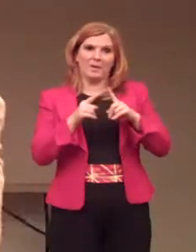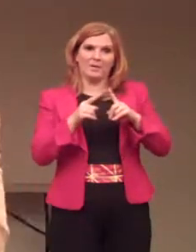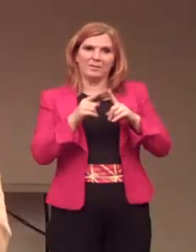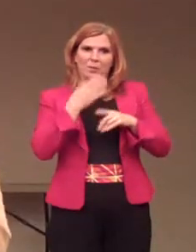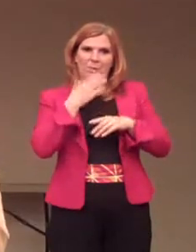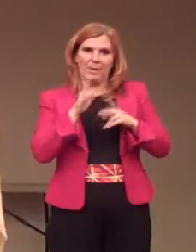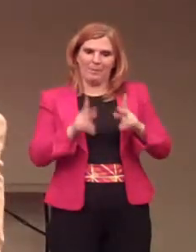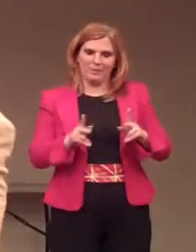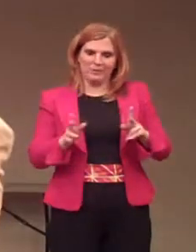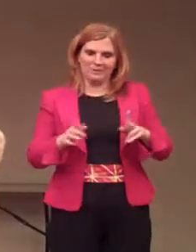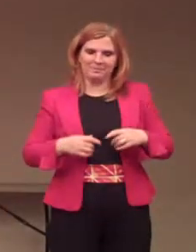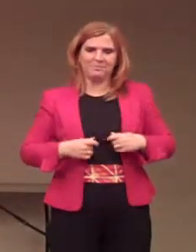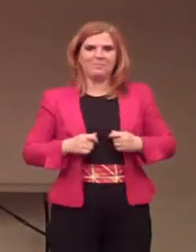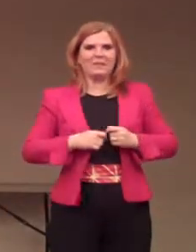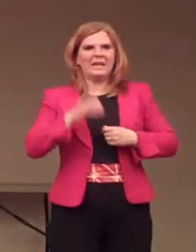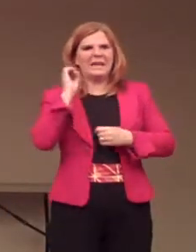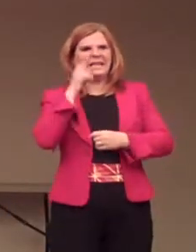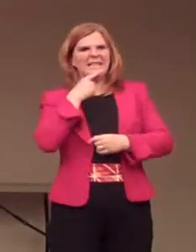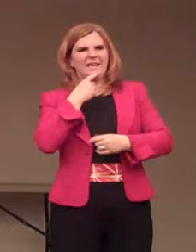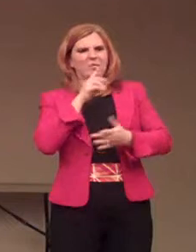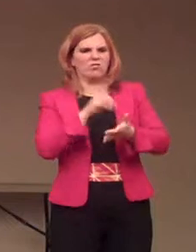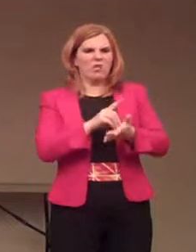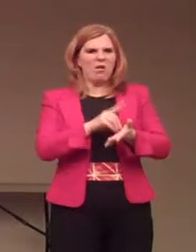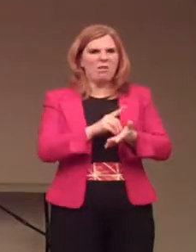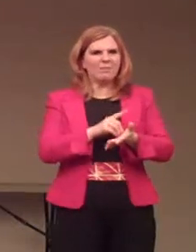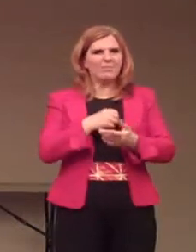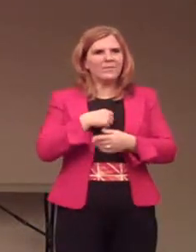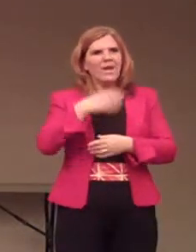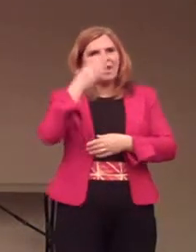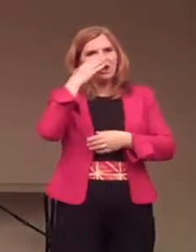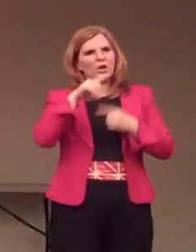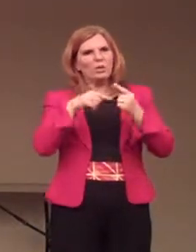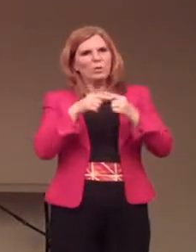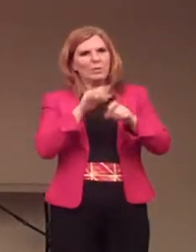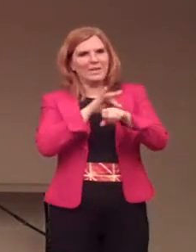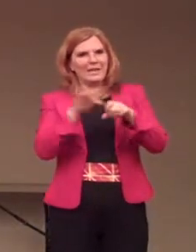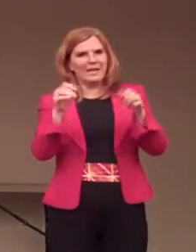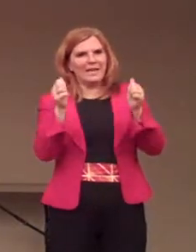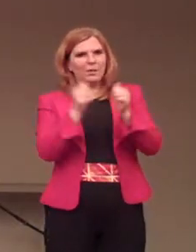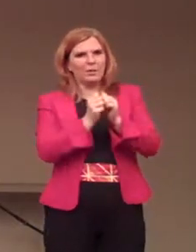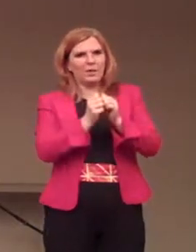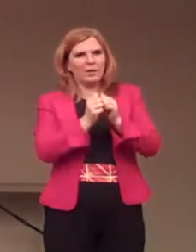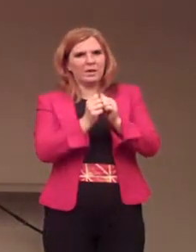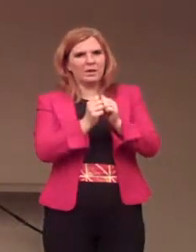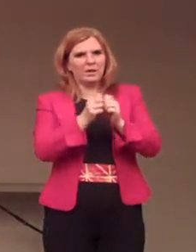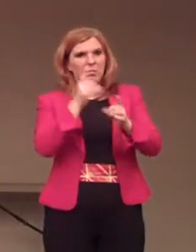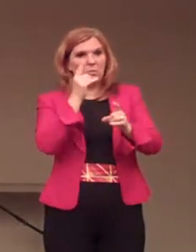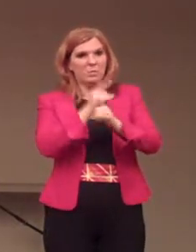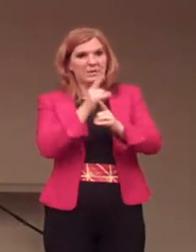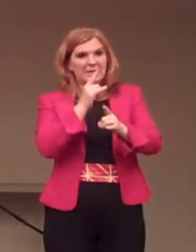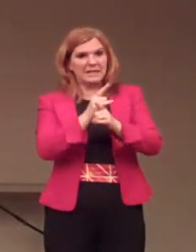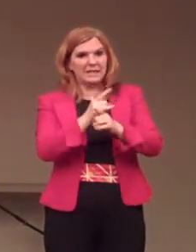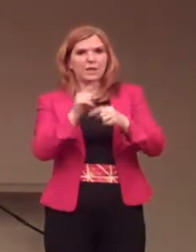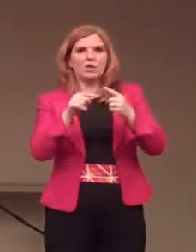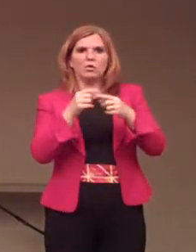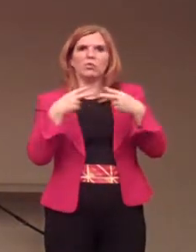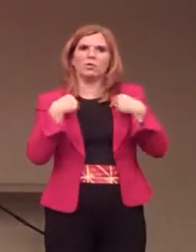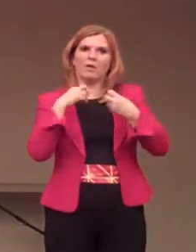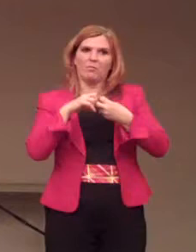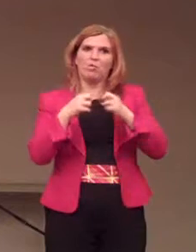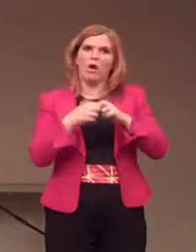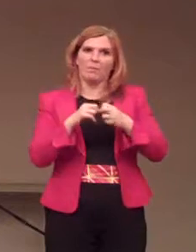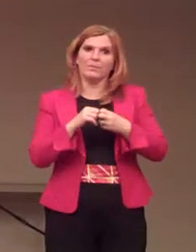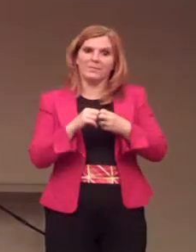And he said, Doc, he said, when you mix naked women with alcohol, you're going to have